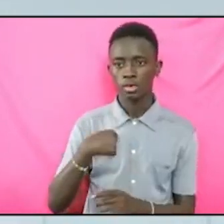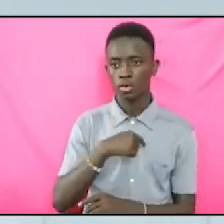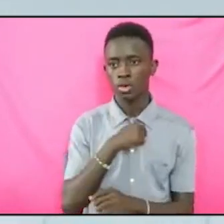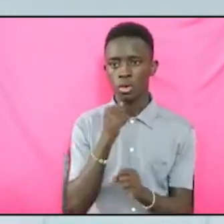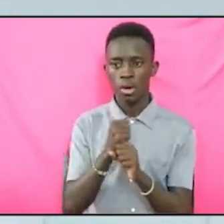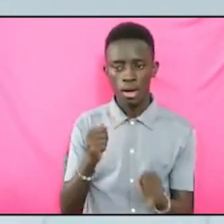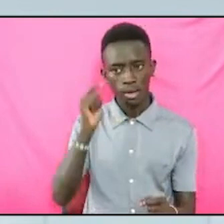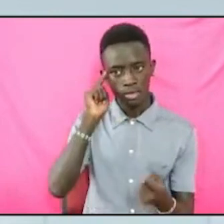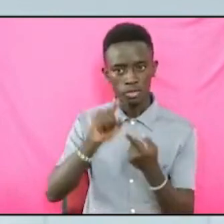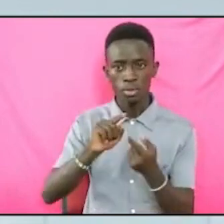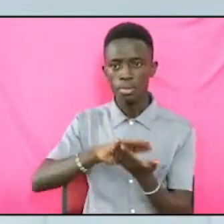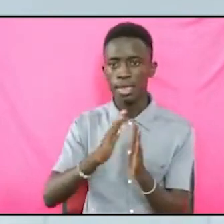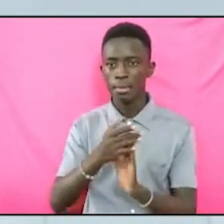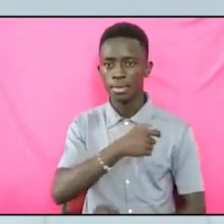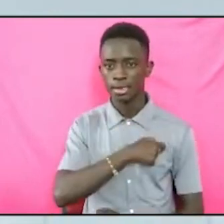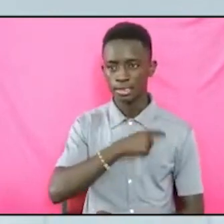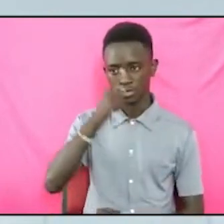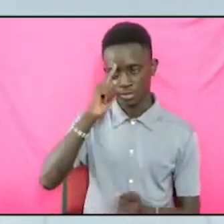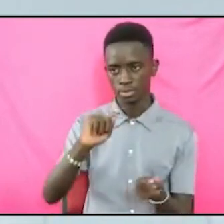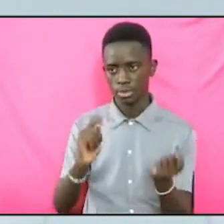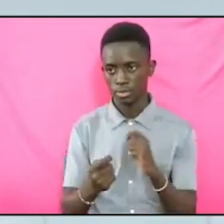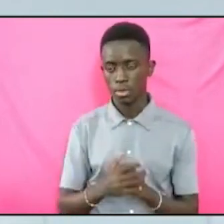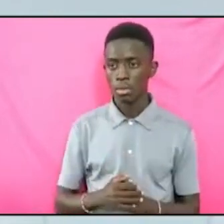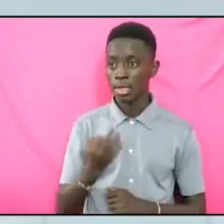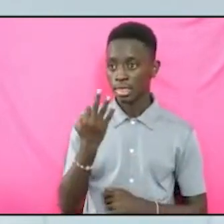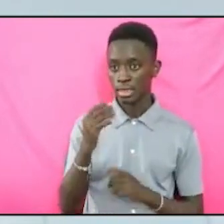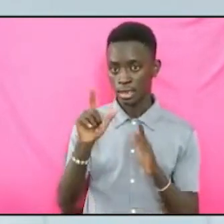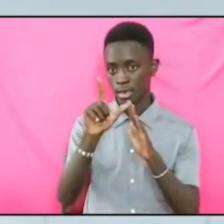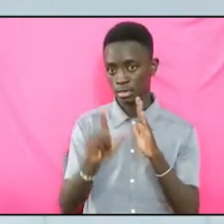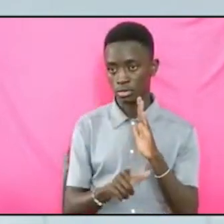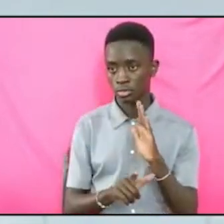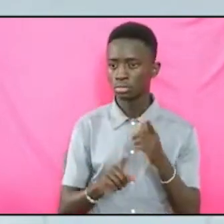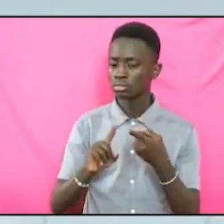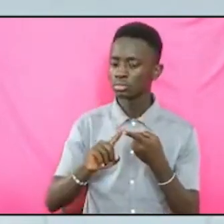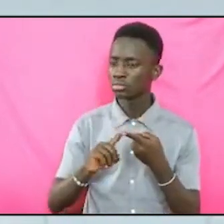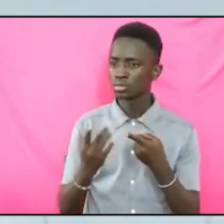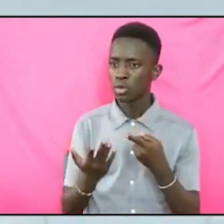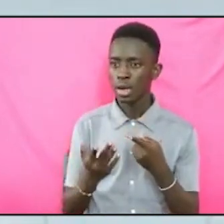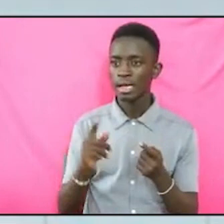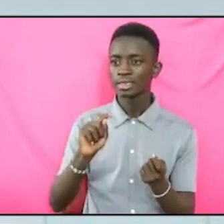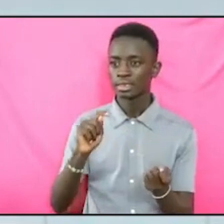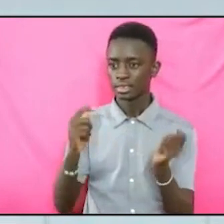transformation. Three lessons of reflection. Lesson number one is on transformation.